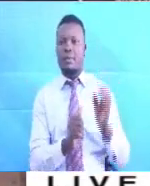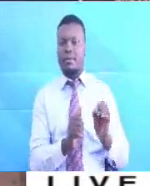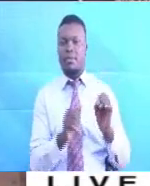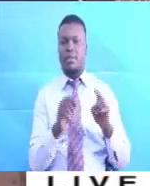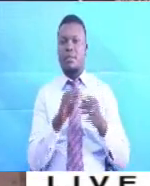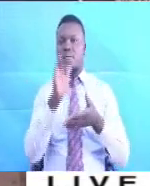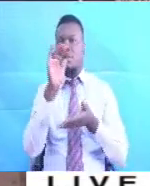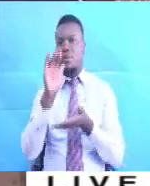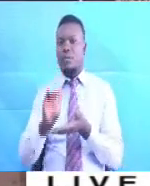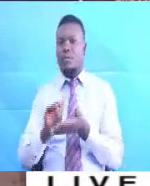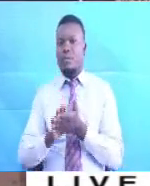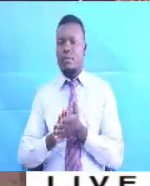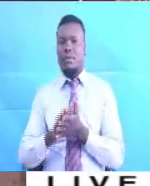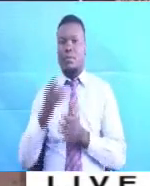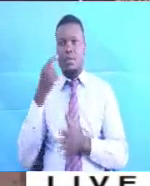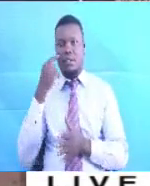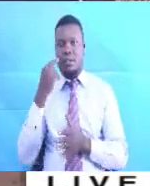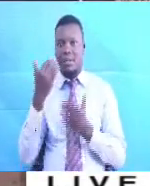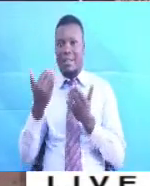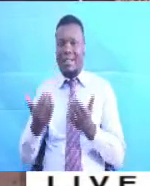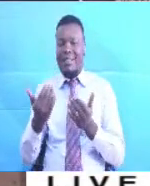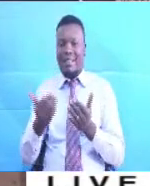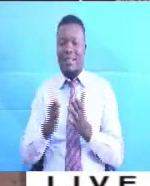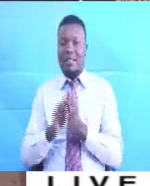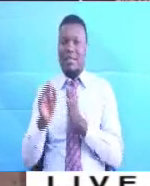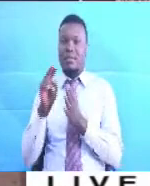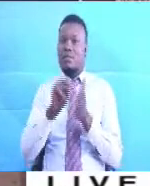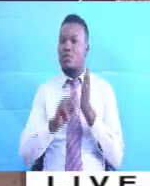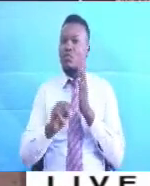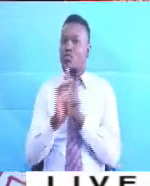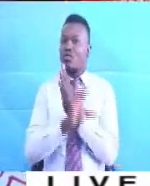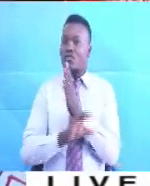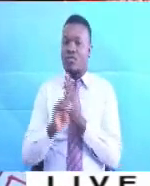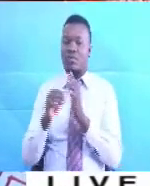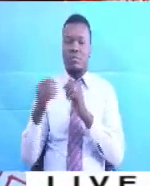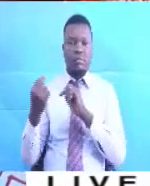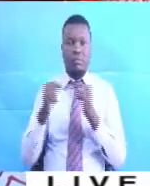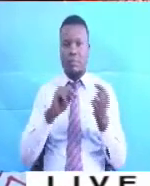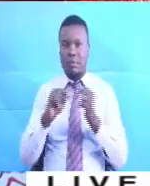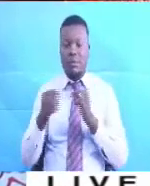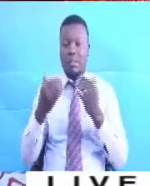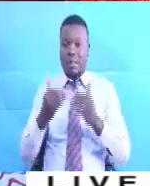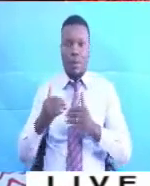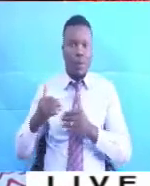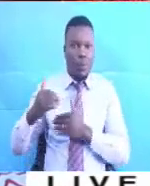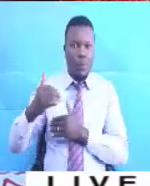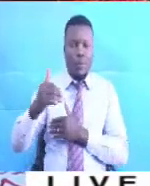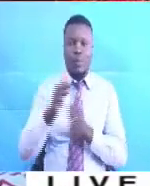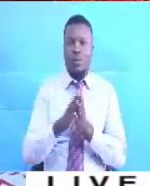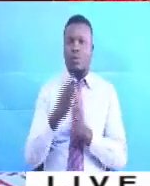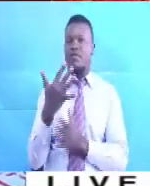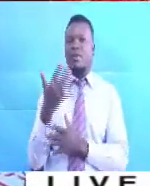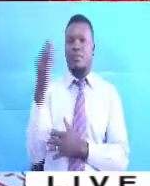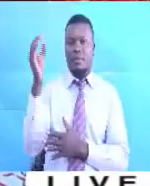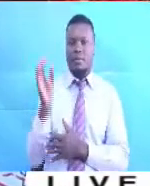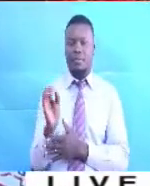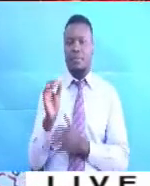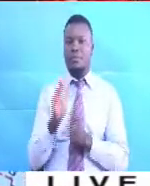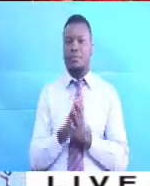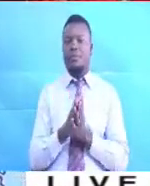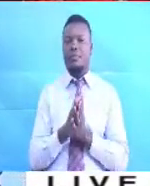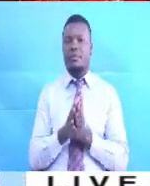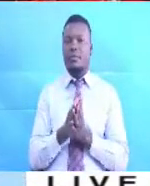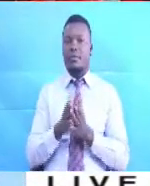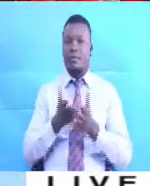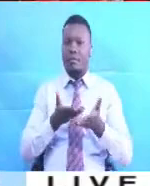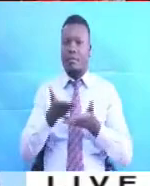Uganda has pledged to fight the current inflation performance from where it is now to 5%. Speaking at the